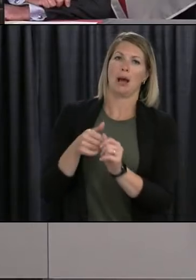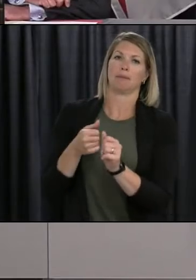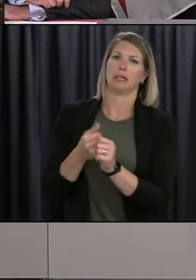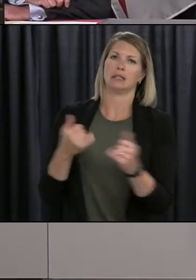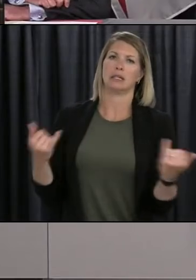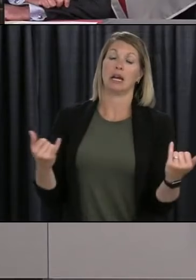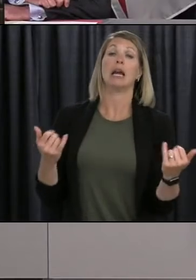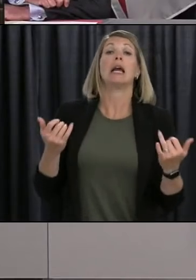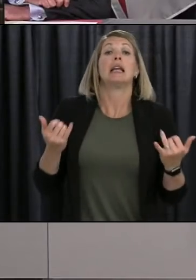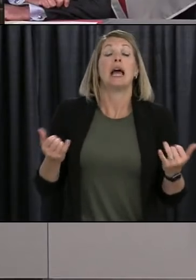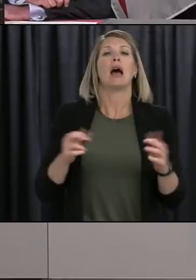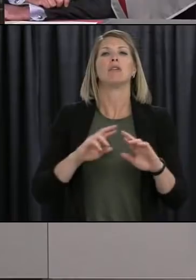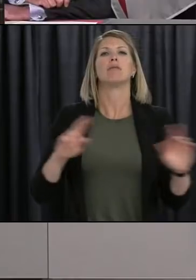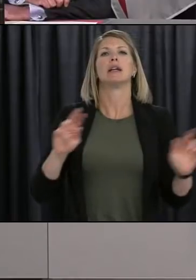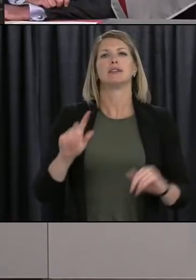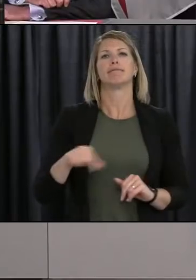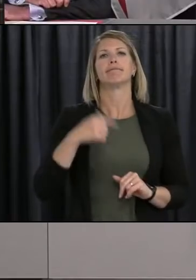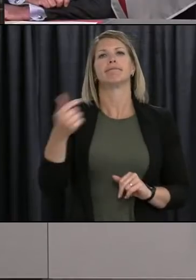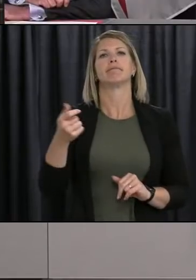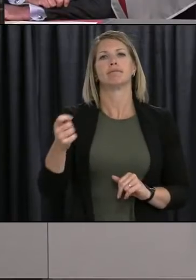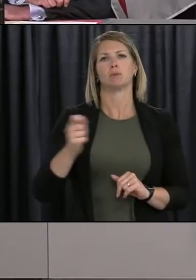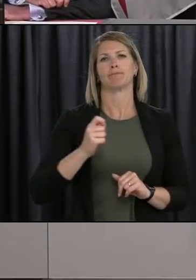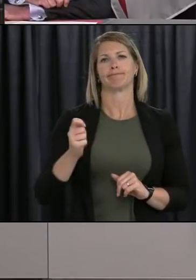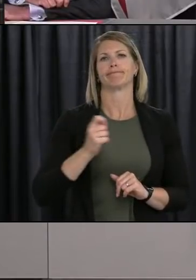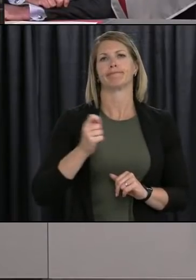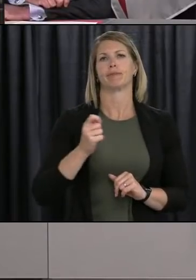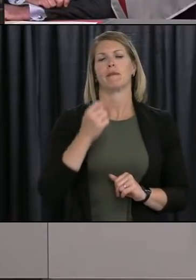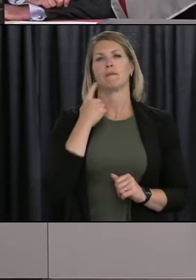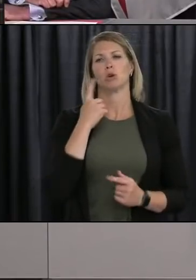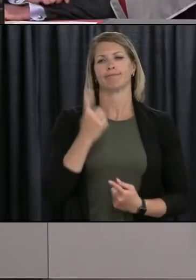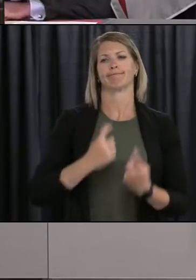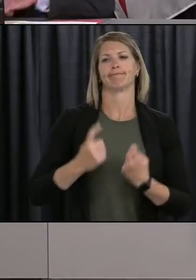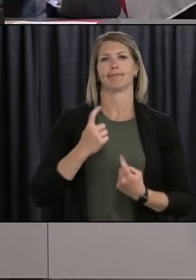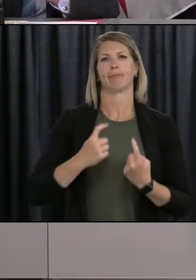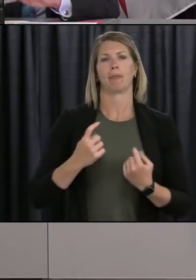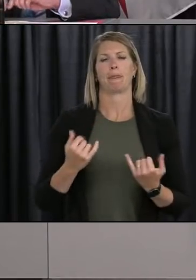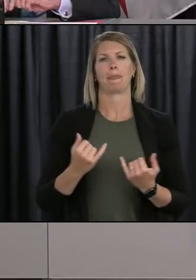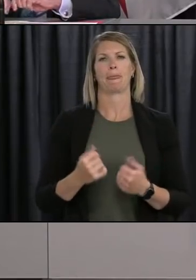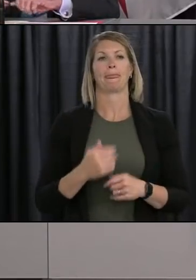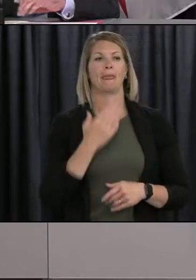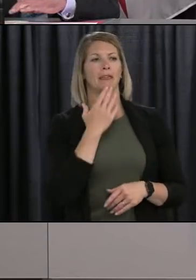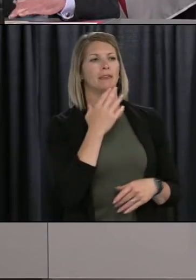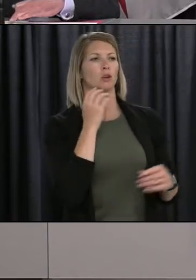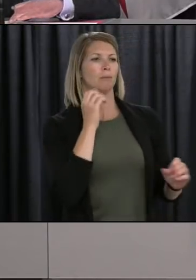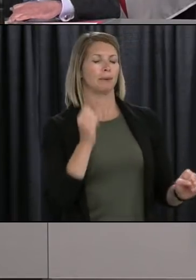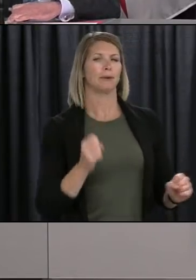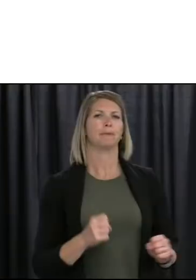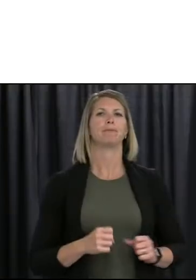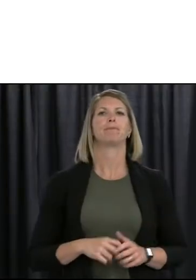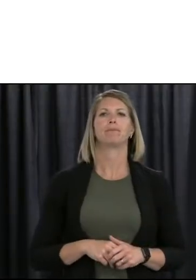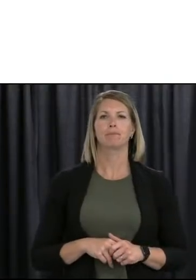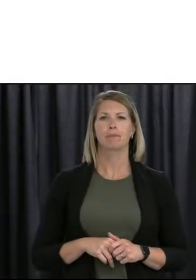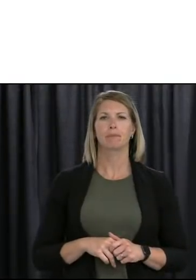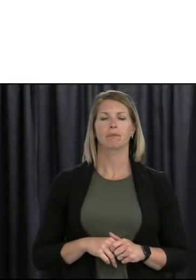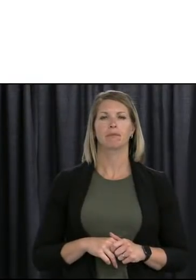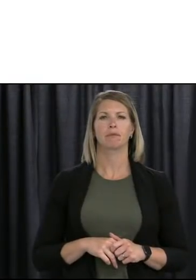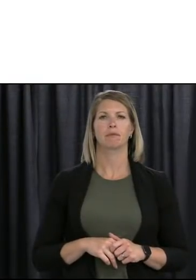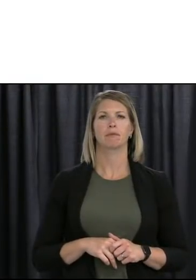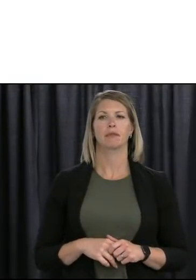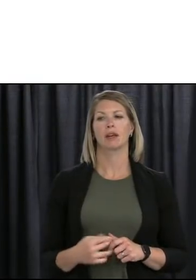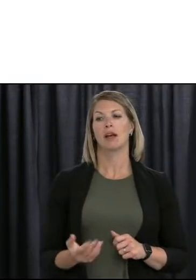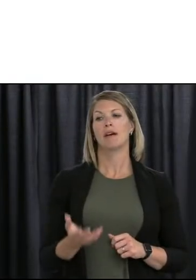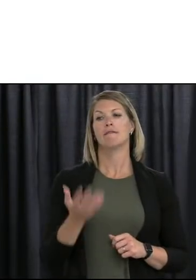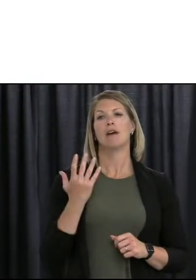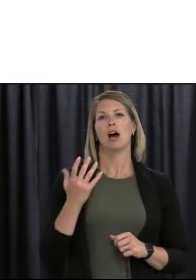to the media for today's questions. Thank you, Premier. For the benefit of our speakers, we have 5 reporters registered for